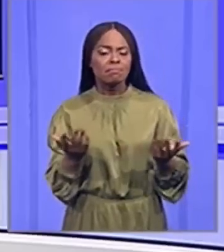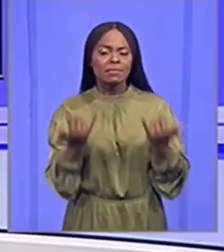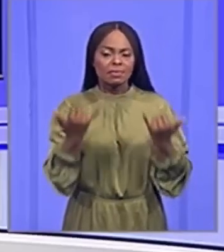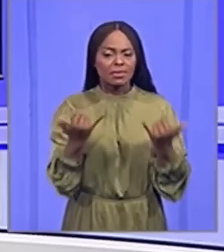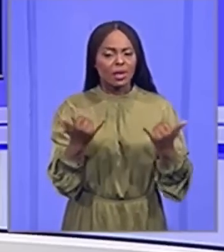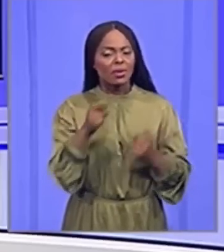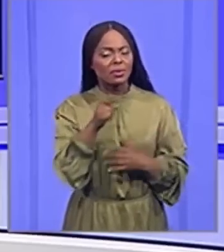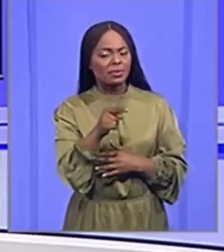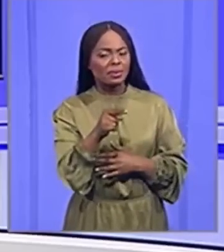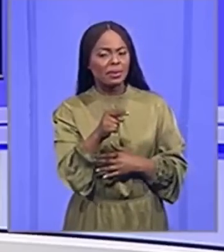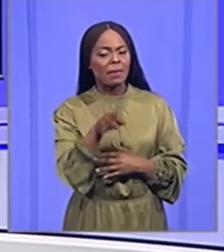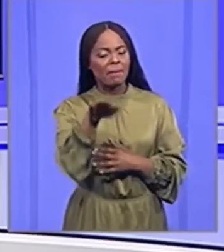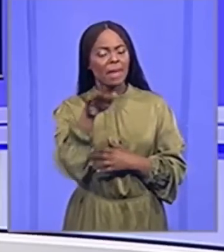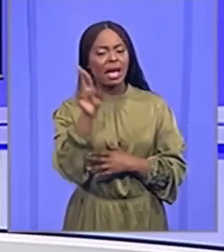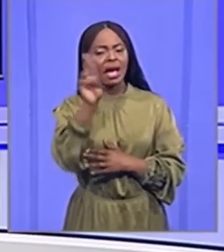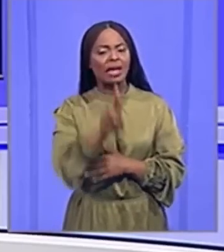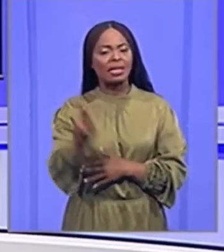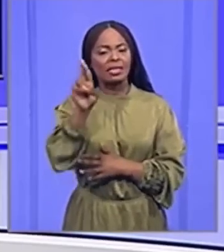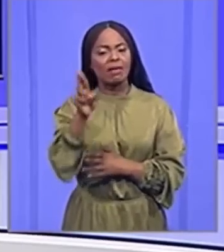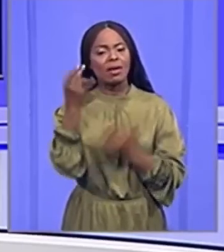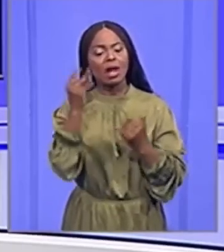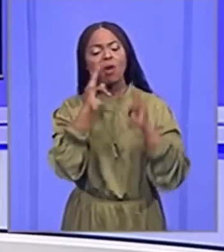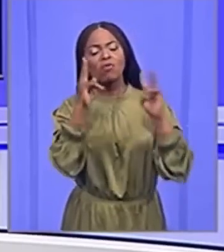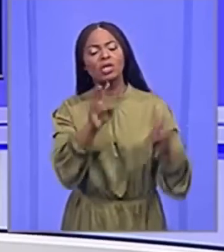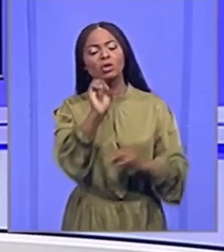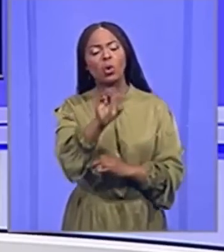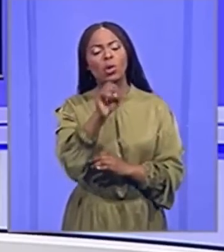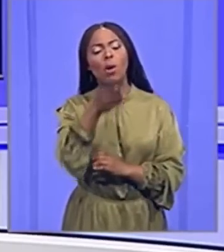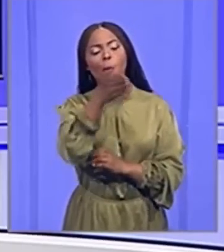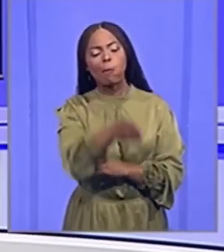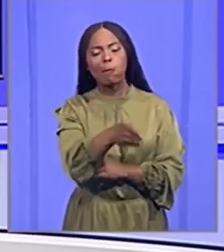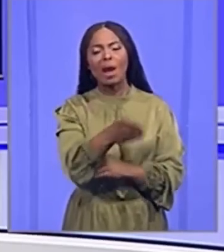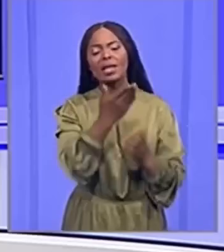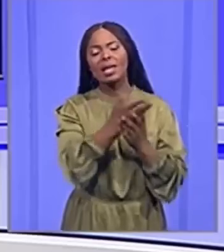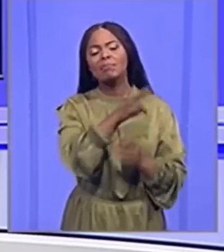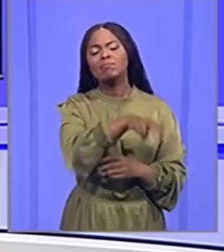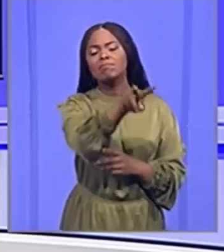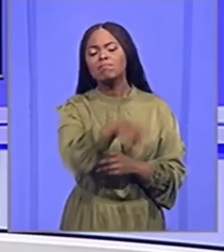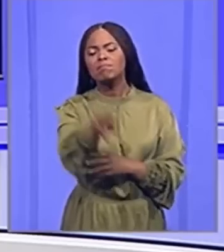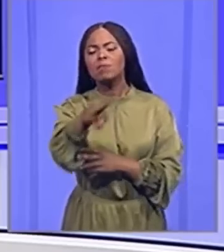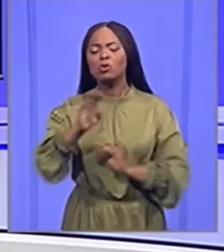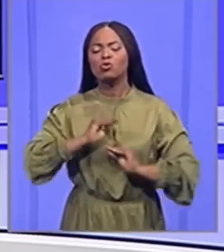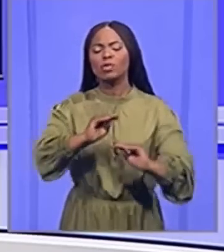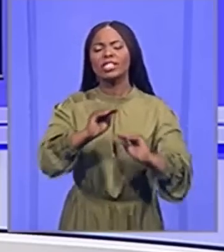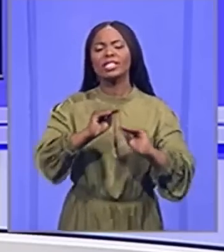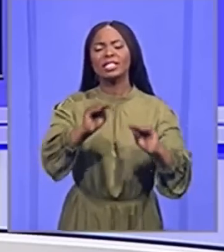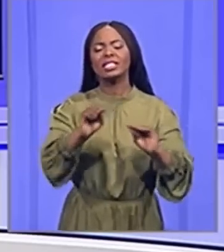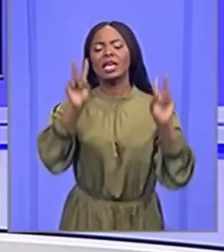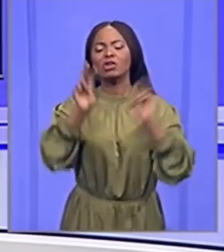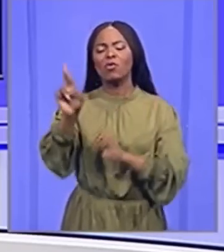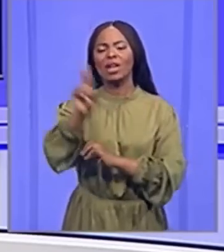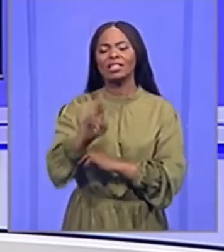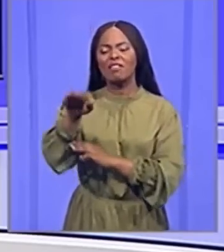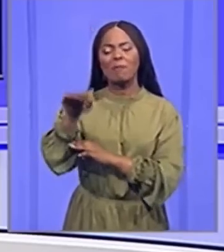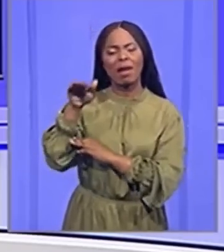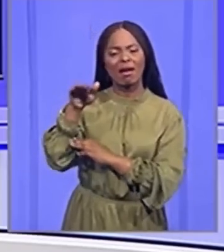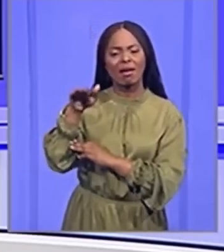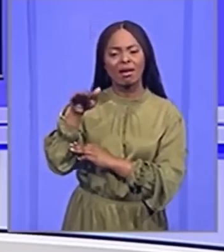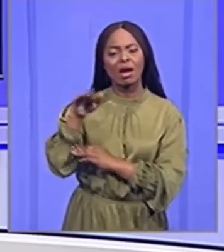Reserve e jalo ka le Soweto go na le dibaka tse ding gape bang e rerile gore e etele go tsona go ruta baahi ka mosebetsi wa banka e?